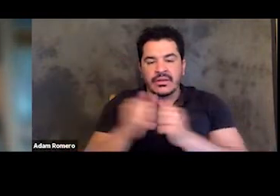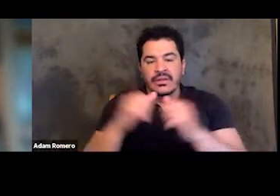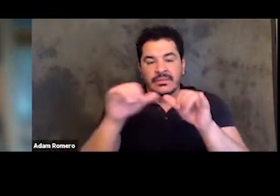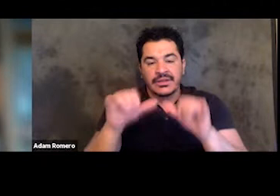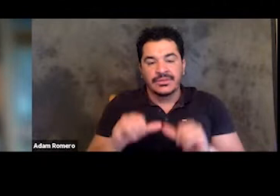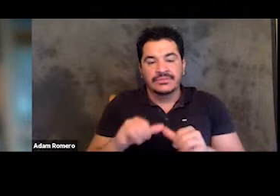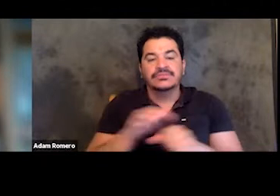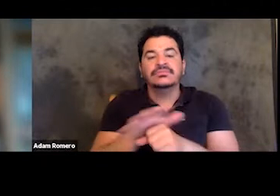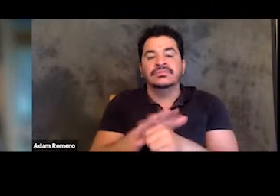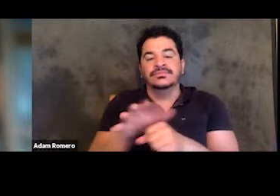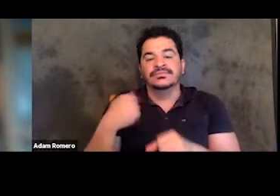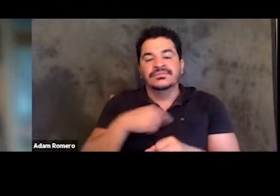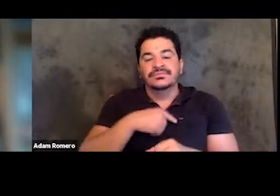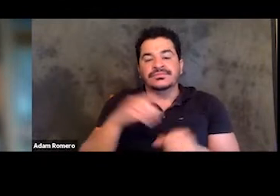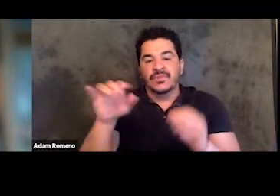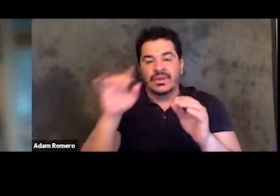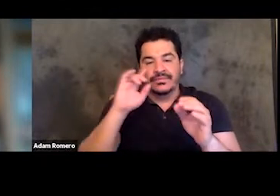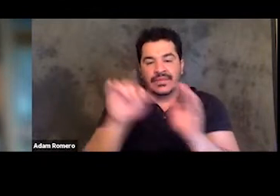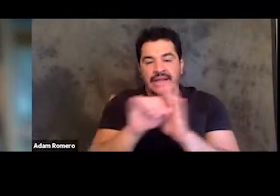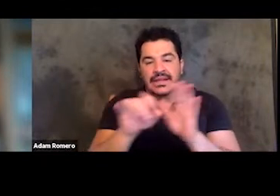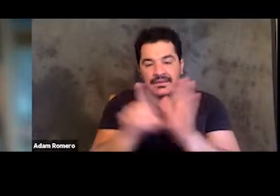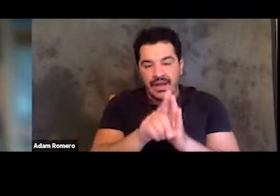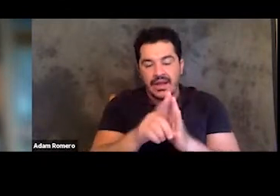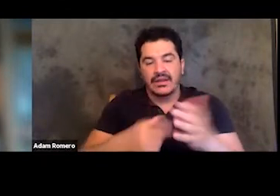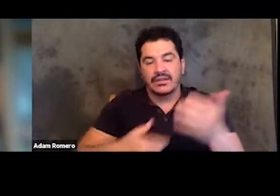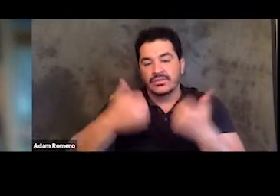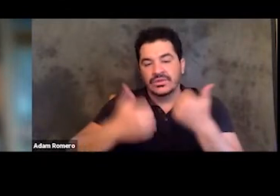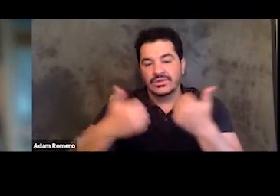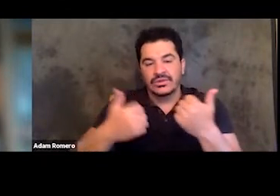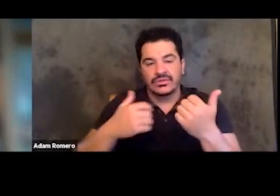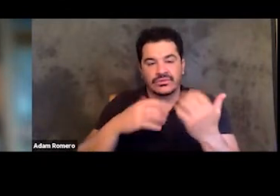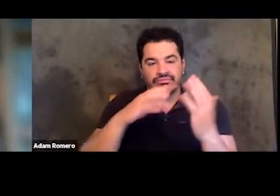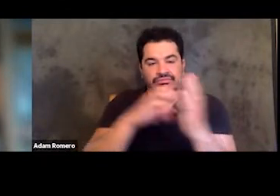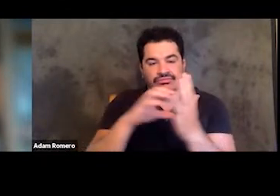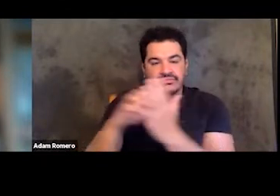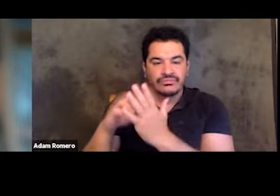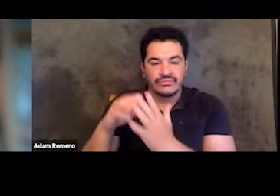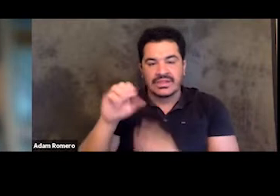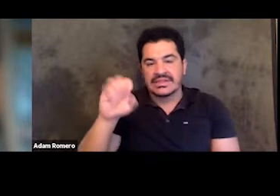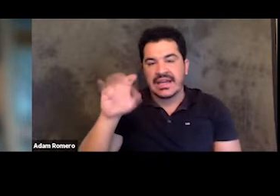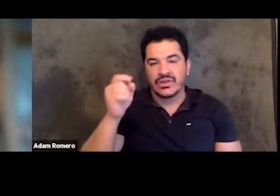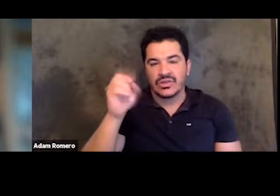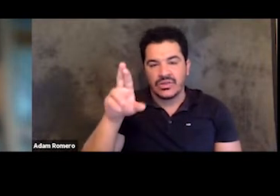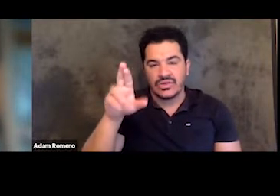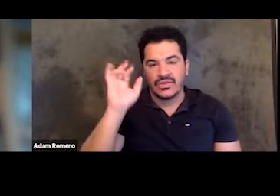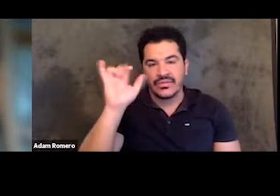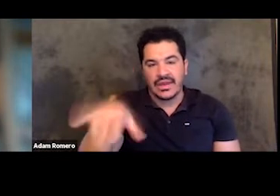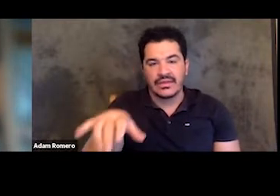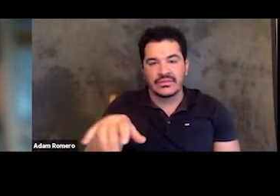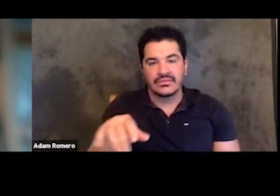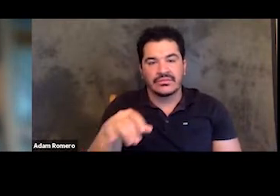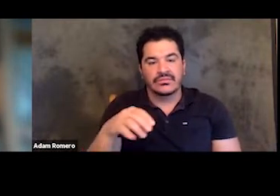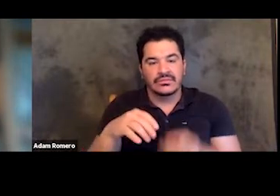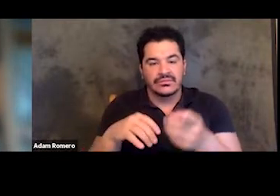we identify which sectors the indicator most directly relates to. So the collection of indicators,